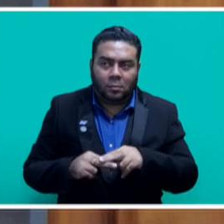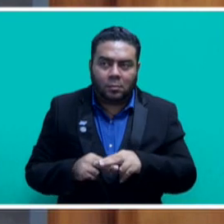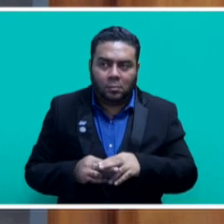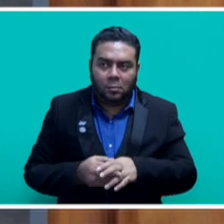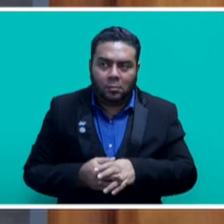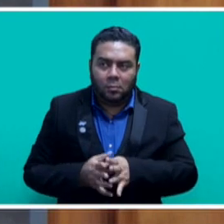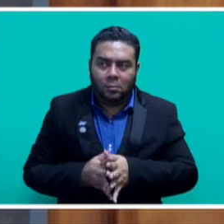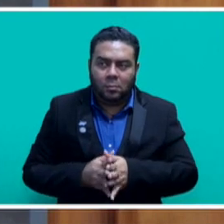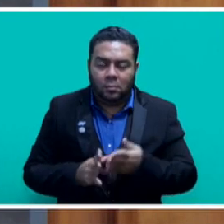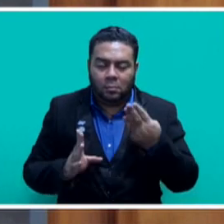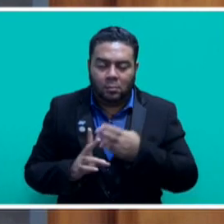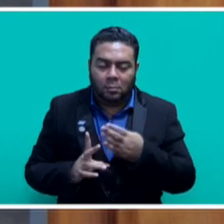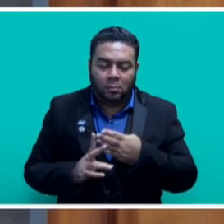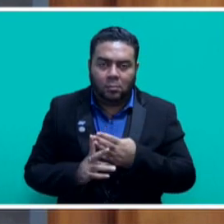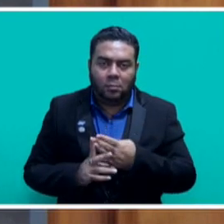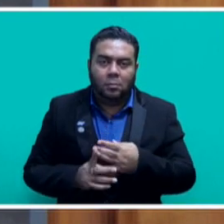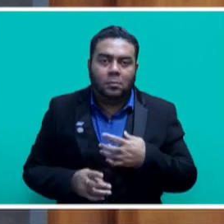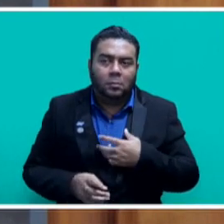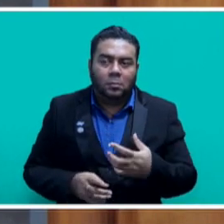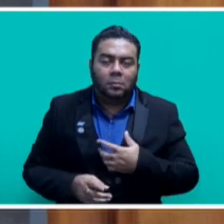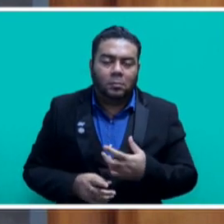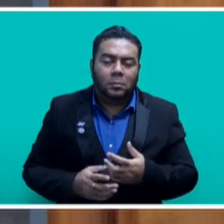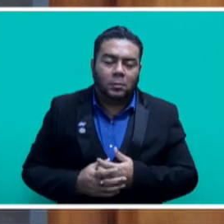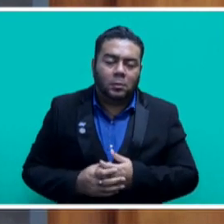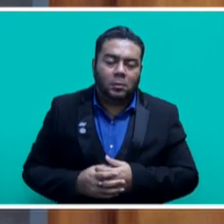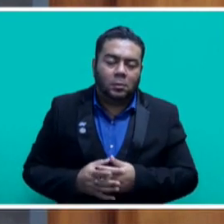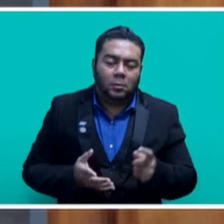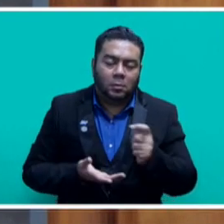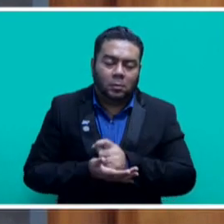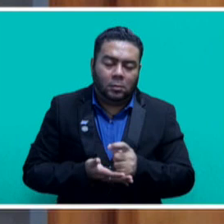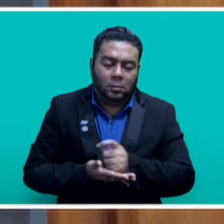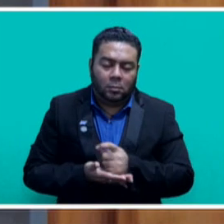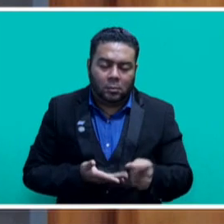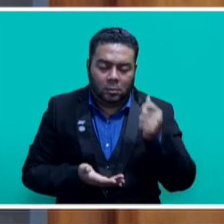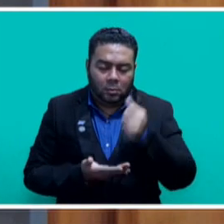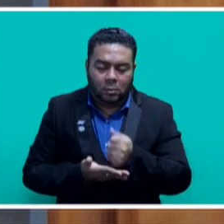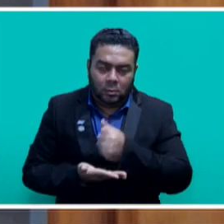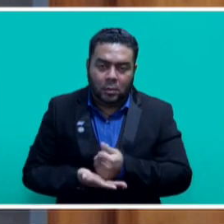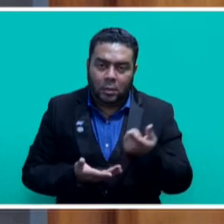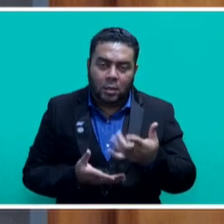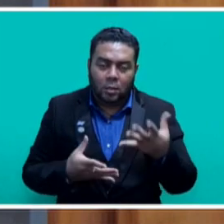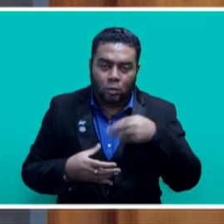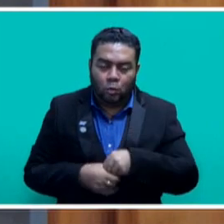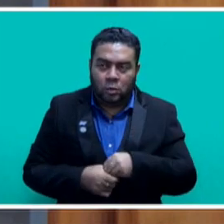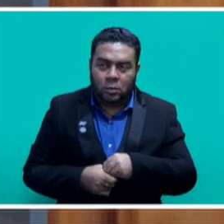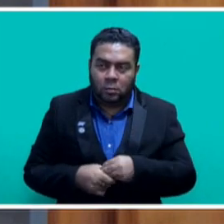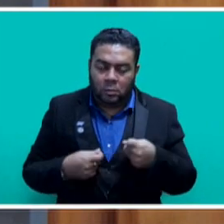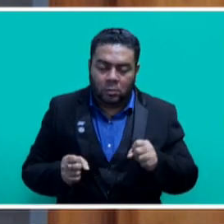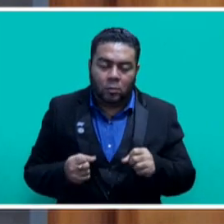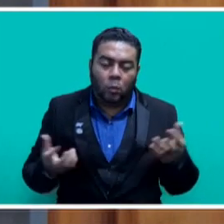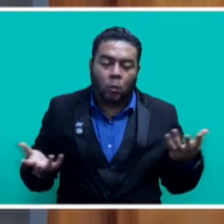The approach guarantees more transparent, accountable, and inclusive system where